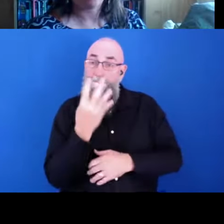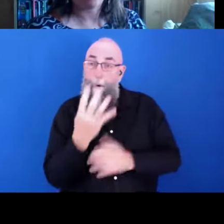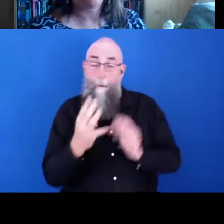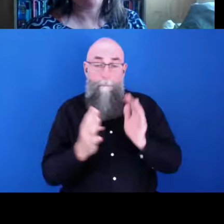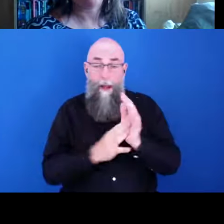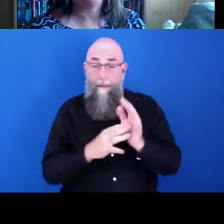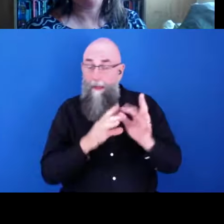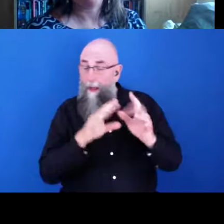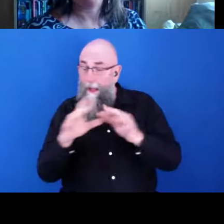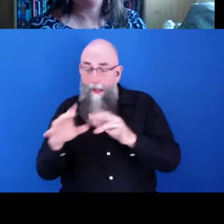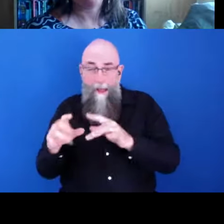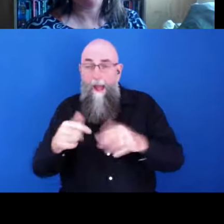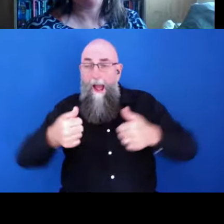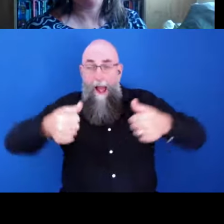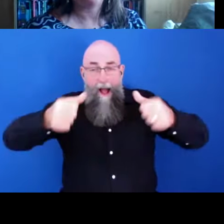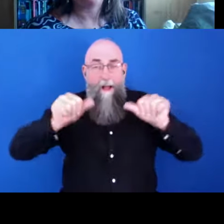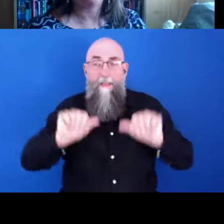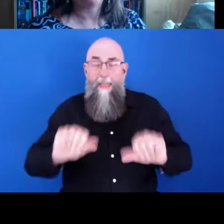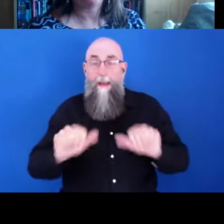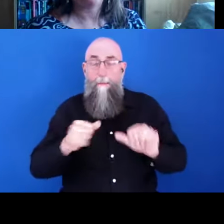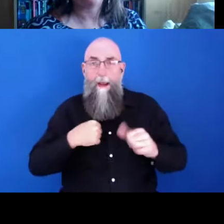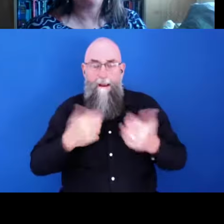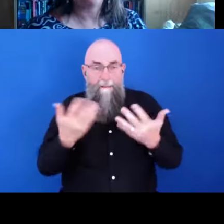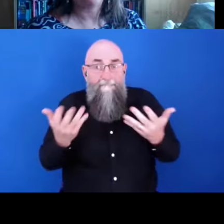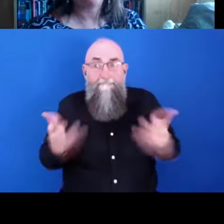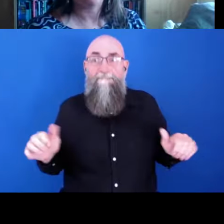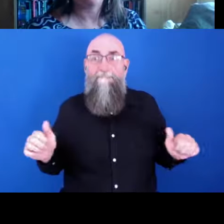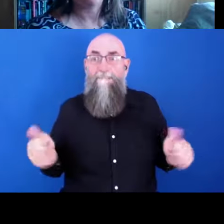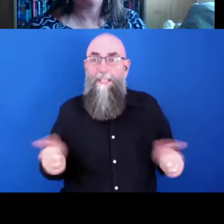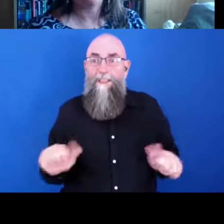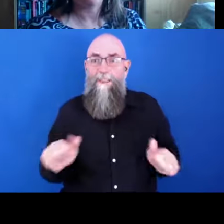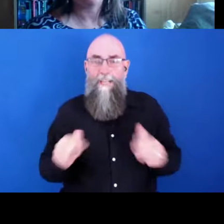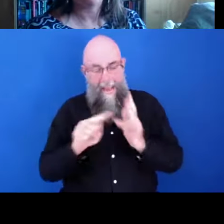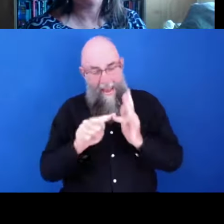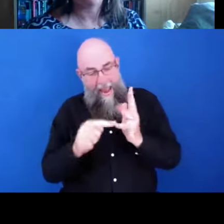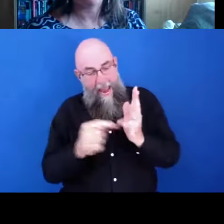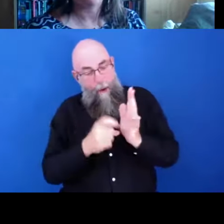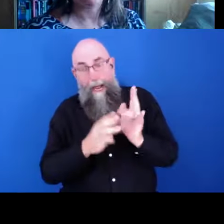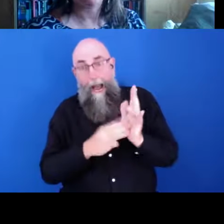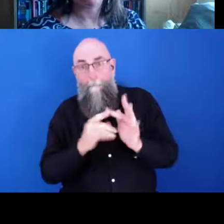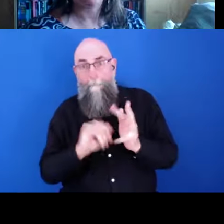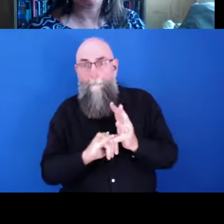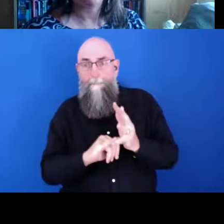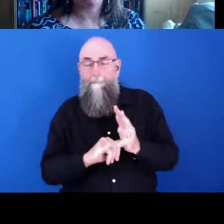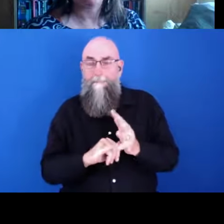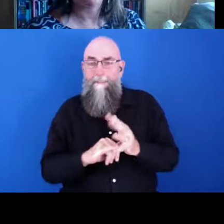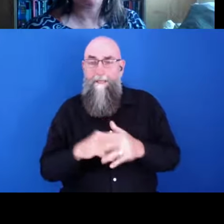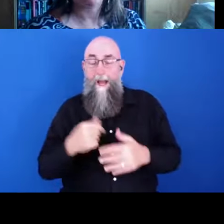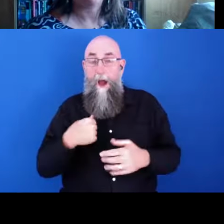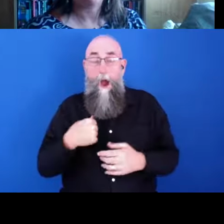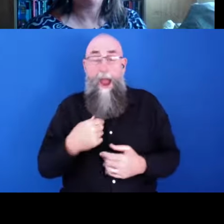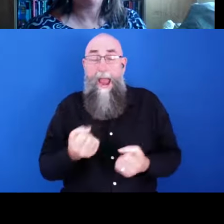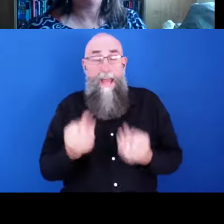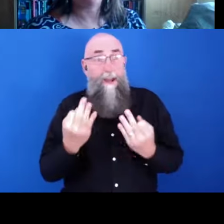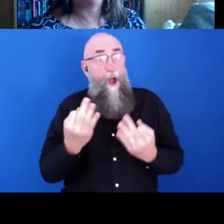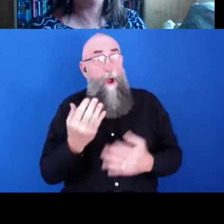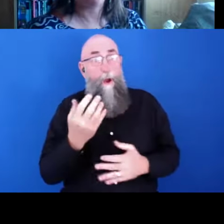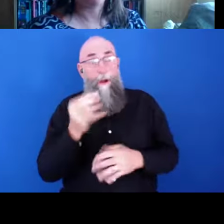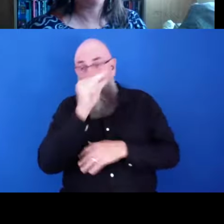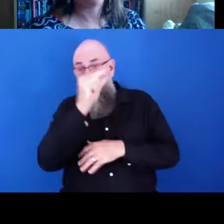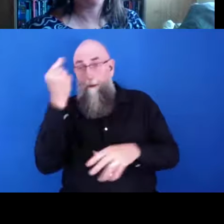It wasn't an outcome that I had planned. I had no desire as an artist to make, uh, horror pop music videos,